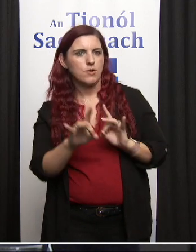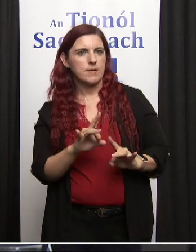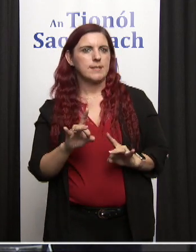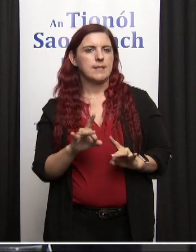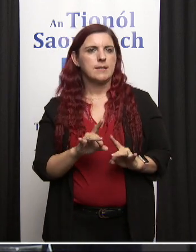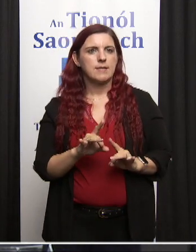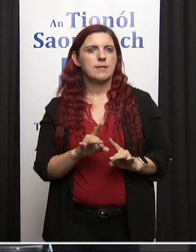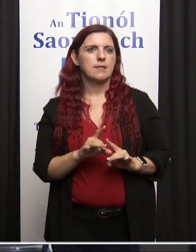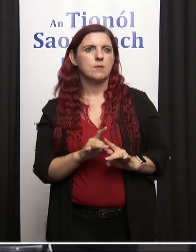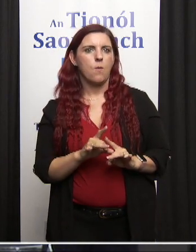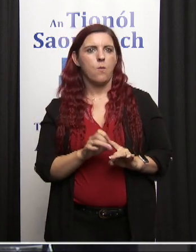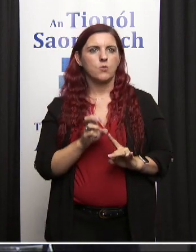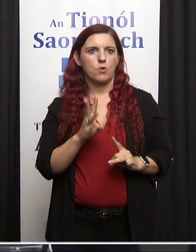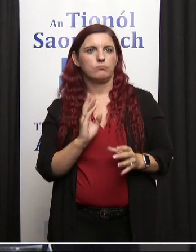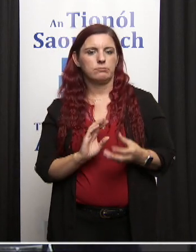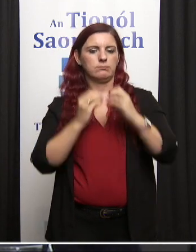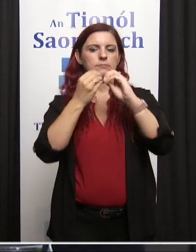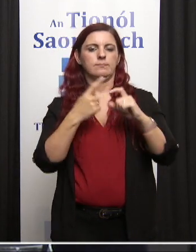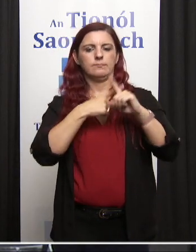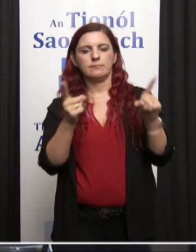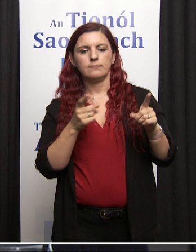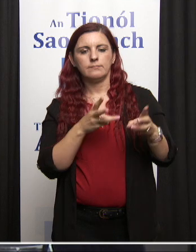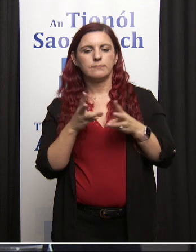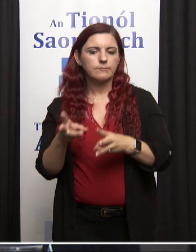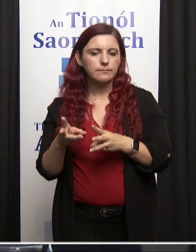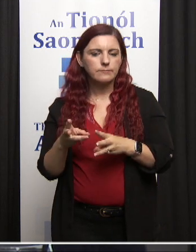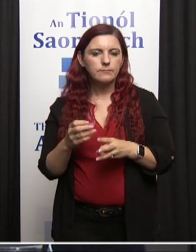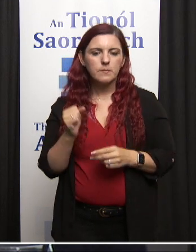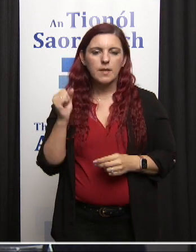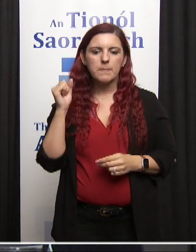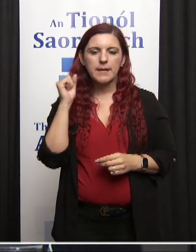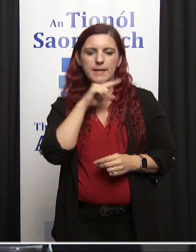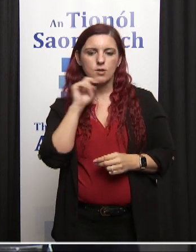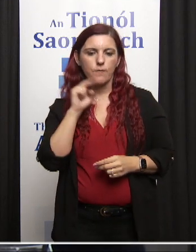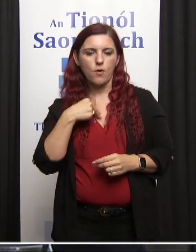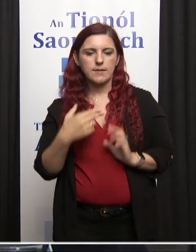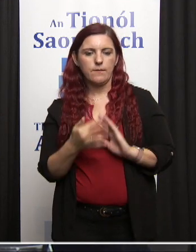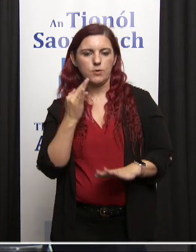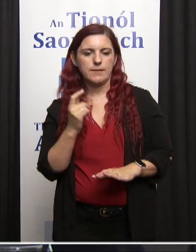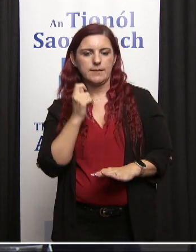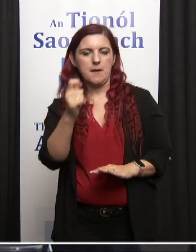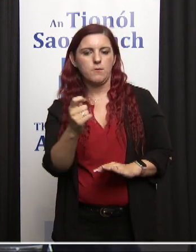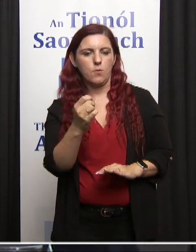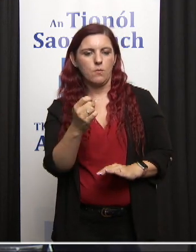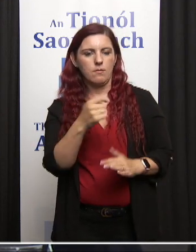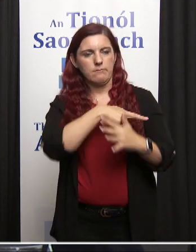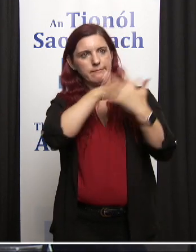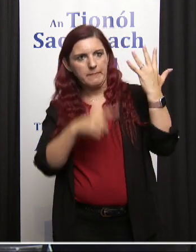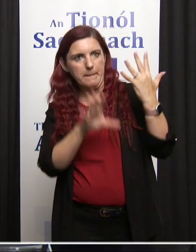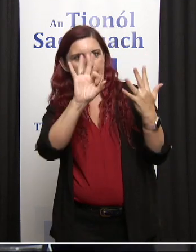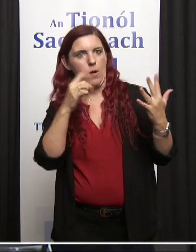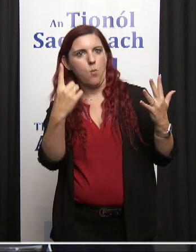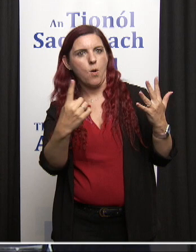questions which would define different features. It would be easier for us if we just gave you a number of models and say pick one of